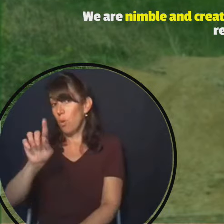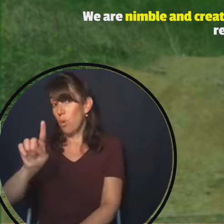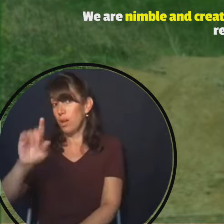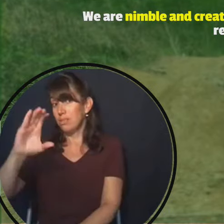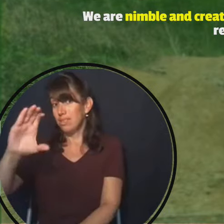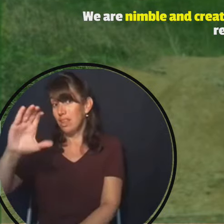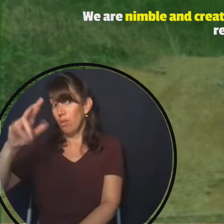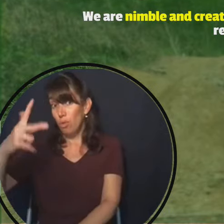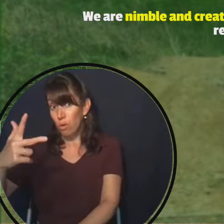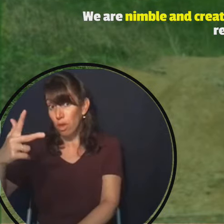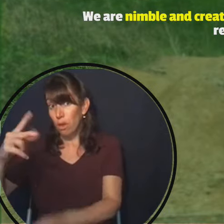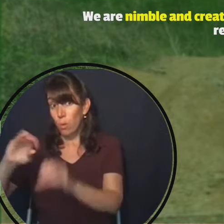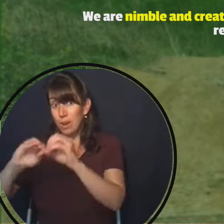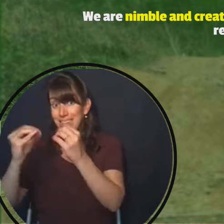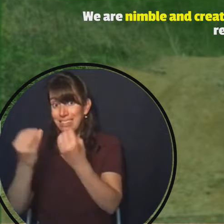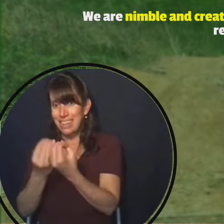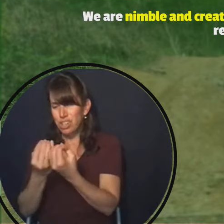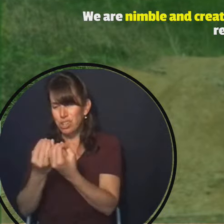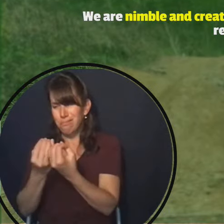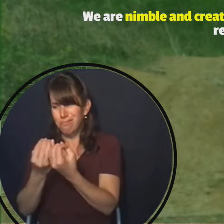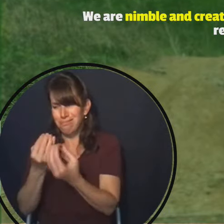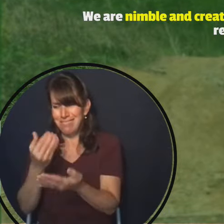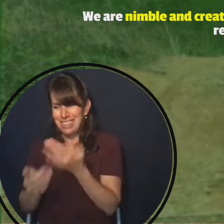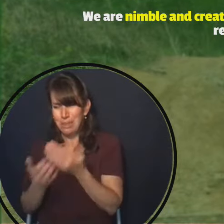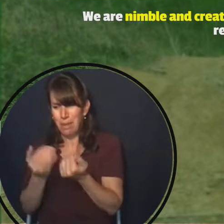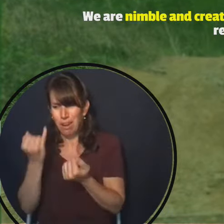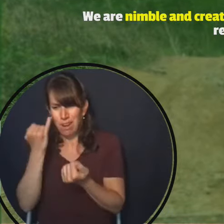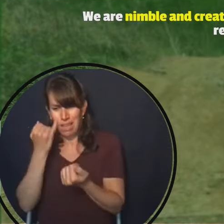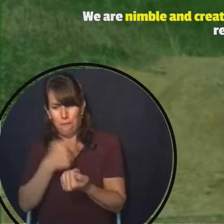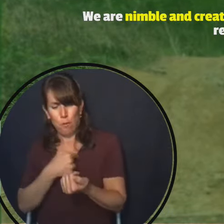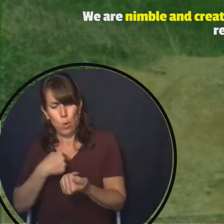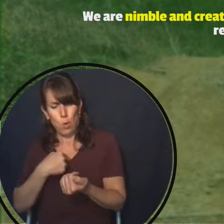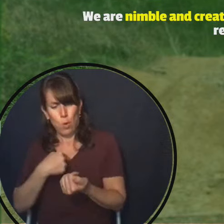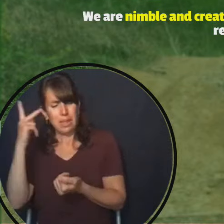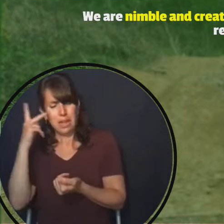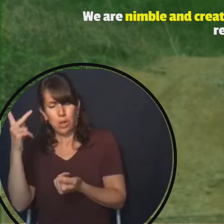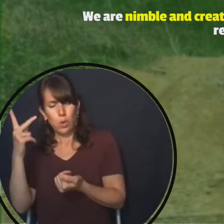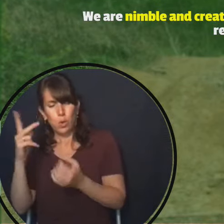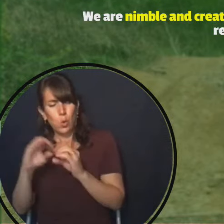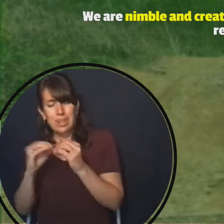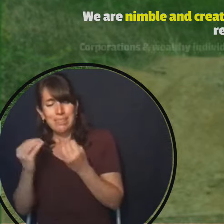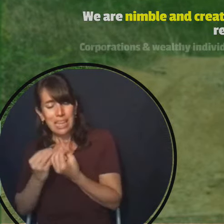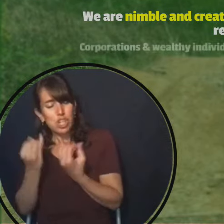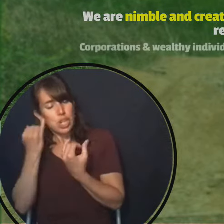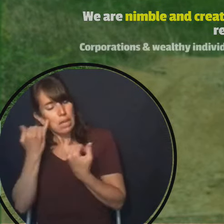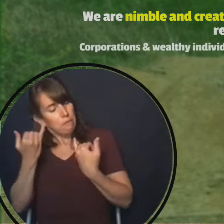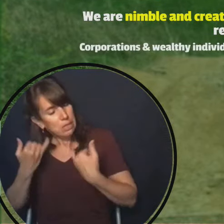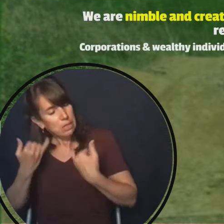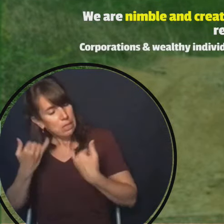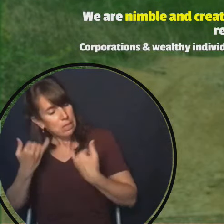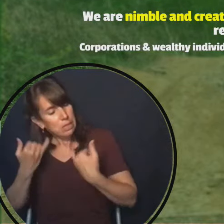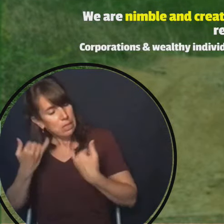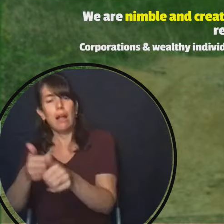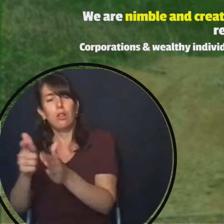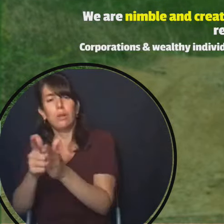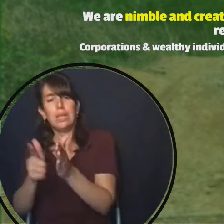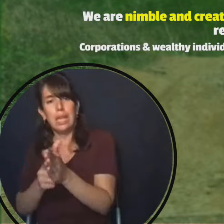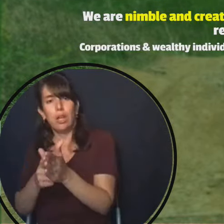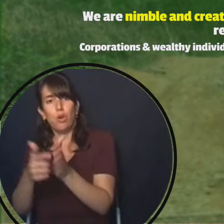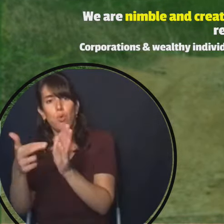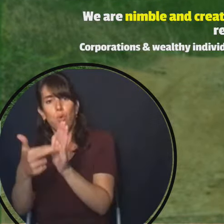the state, does not make it illegal. Just means that they don't like it, right? And we see this all the time where corporations and wealthy